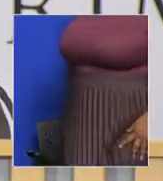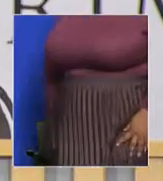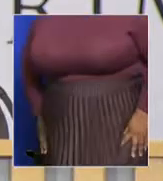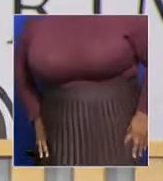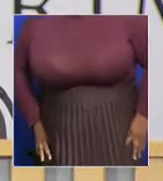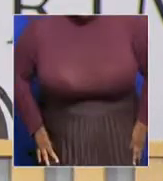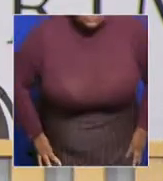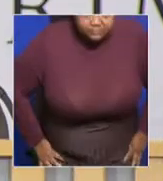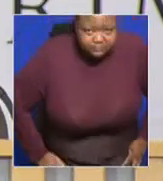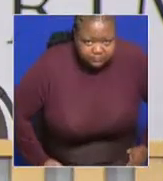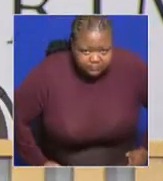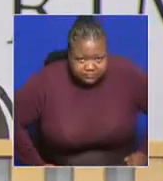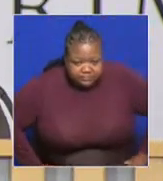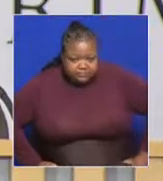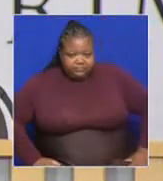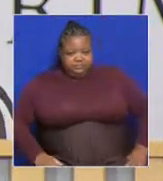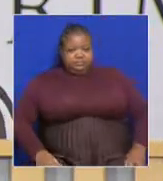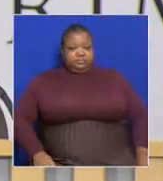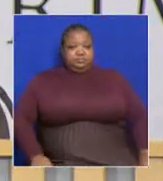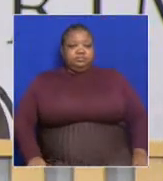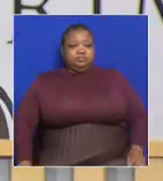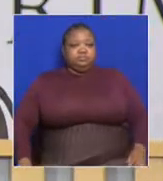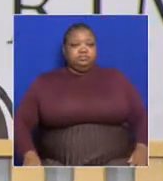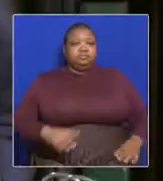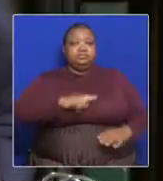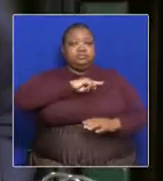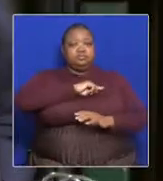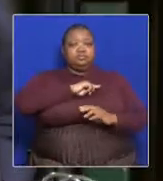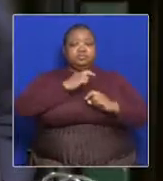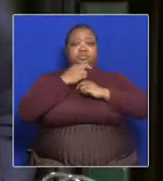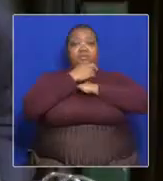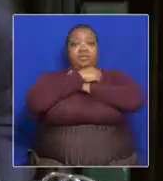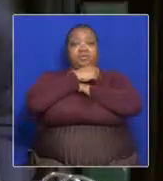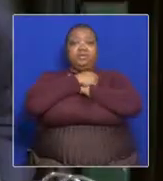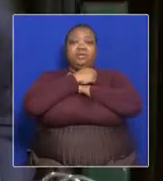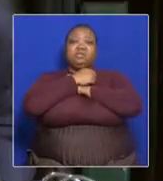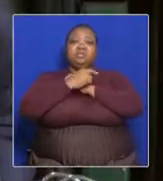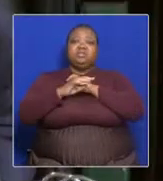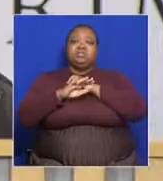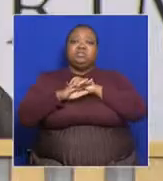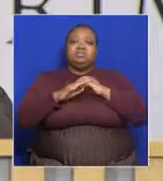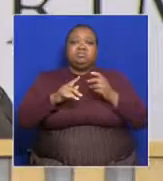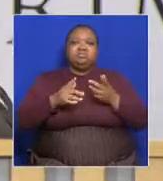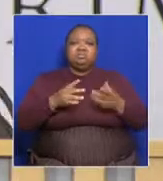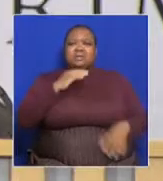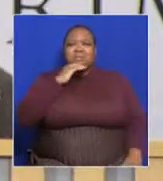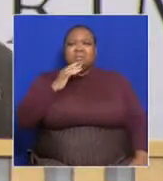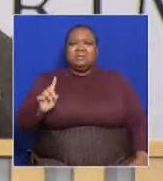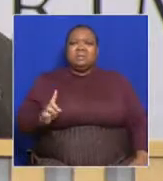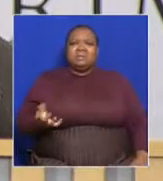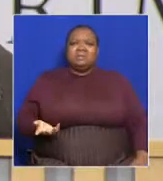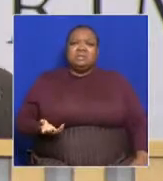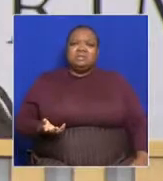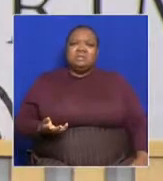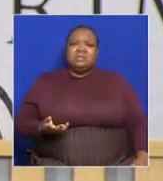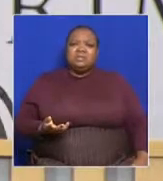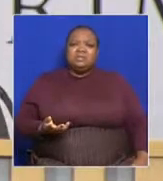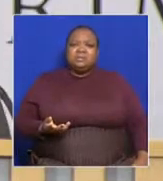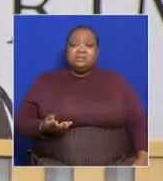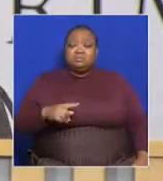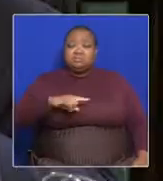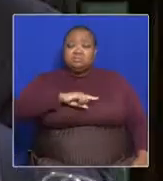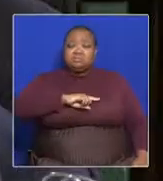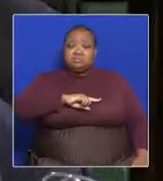it's because I was on vacation leave. I didn't attend to all. What on earth does that mean? If I was What at on the earth- office, because to